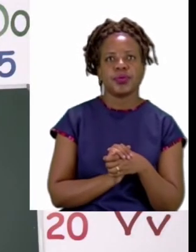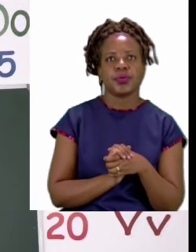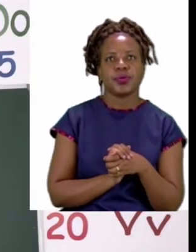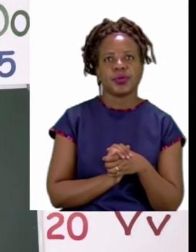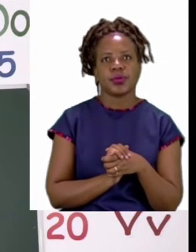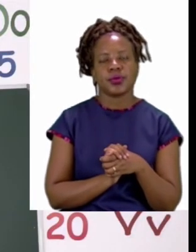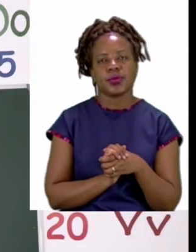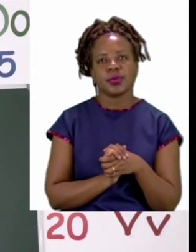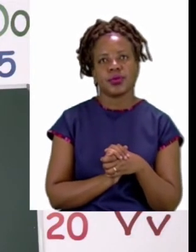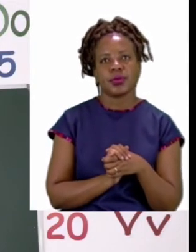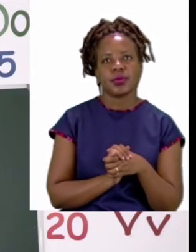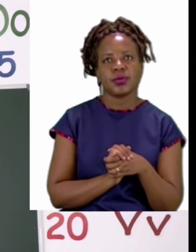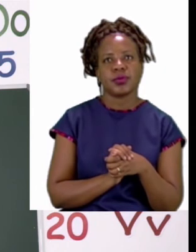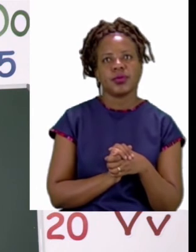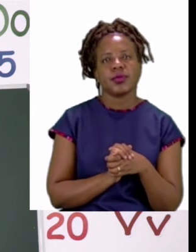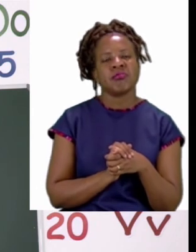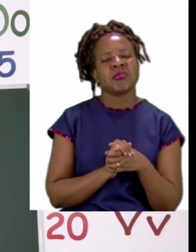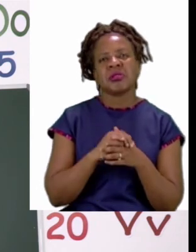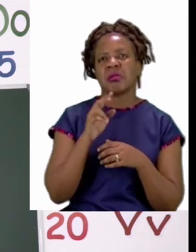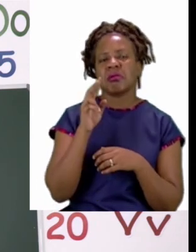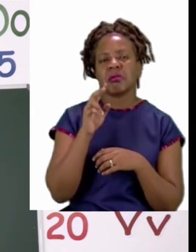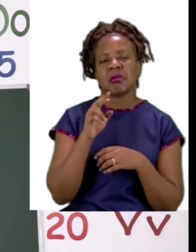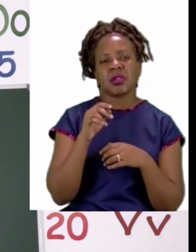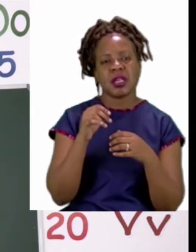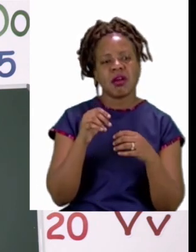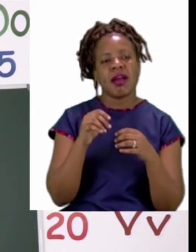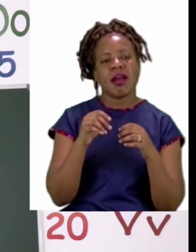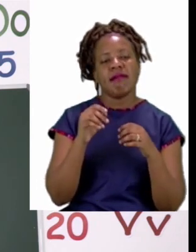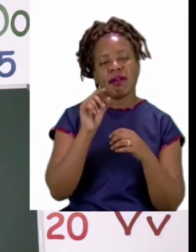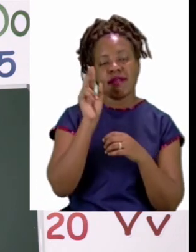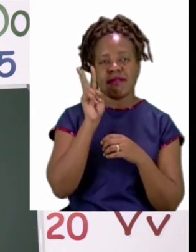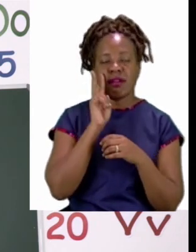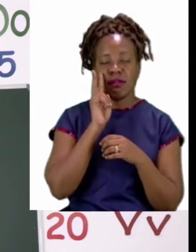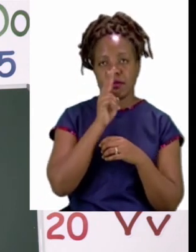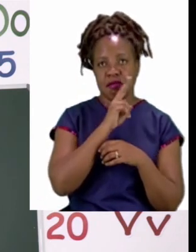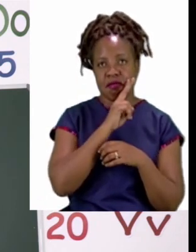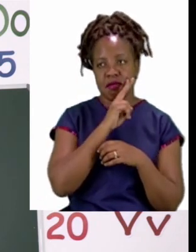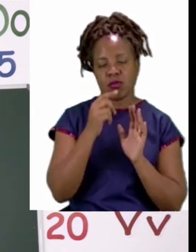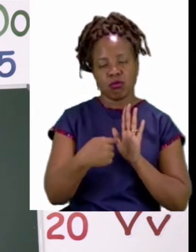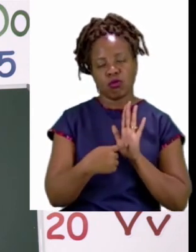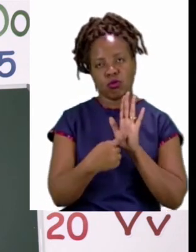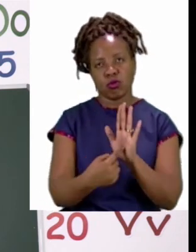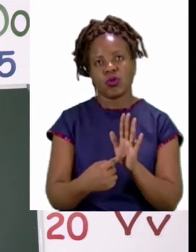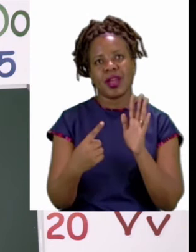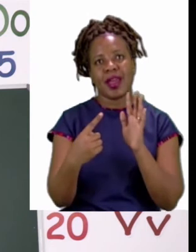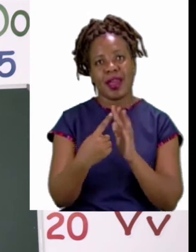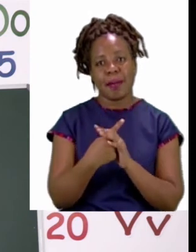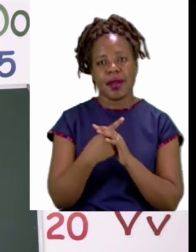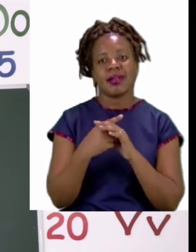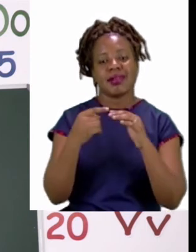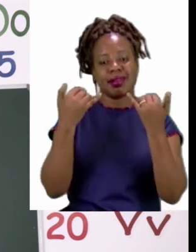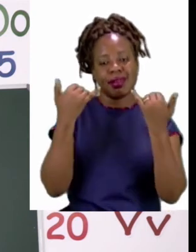present tense is very easy for verbs if you remember this rule. If you have the words I,